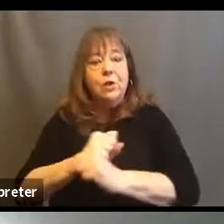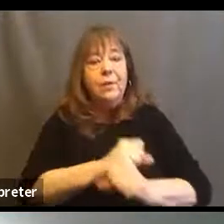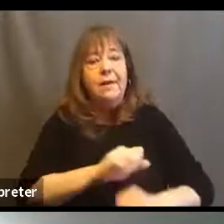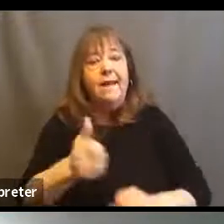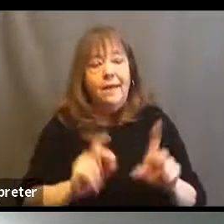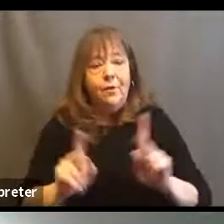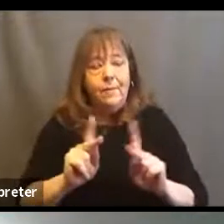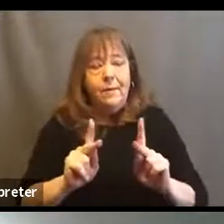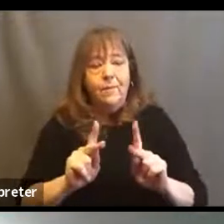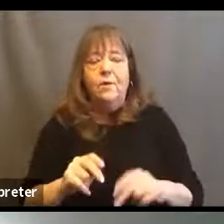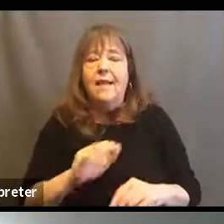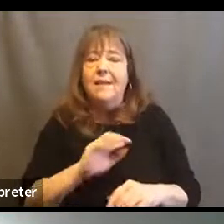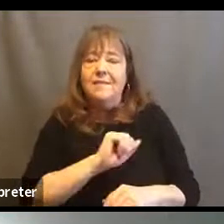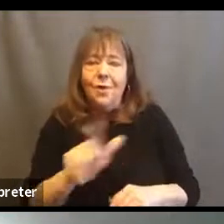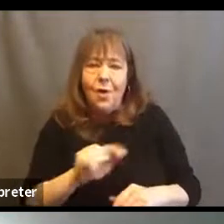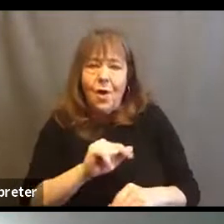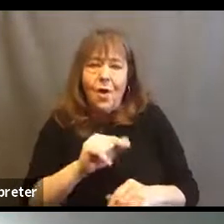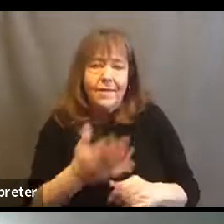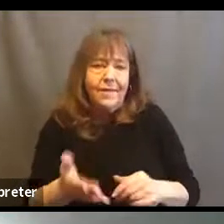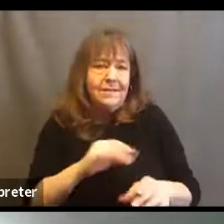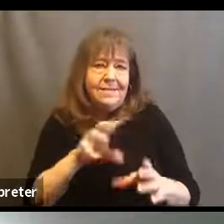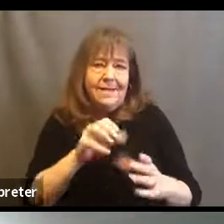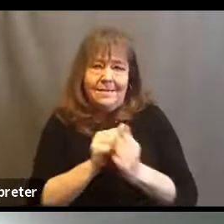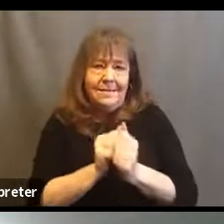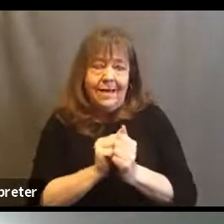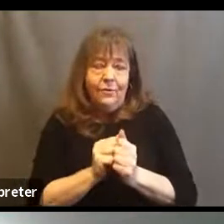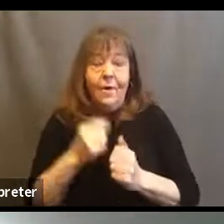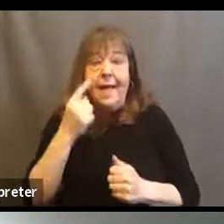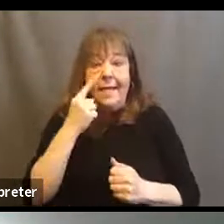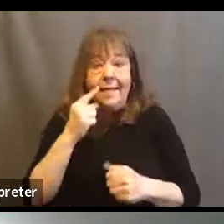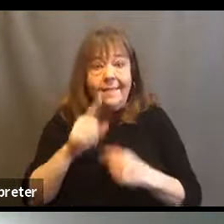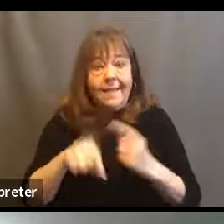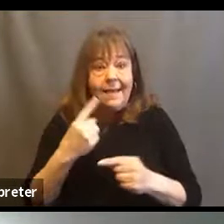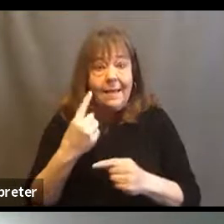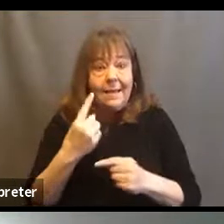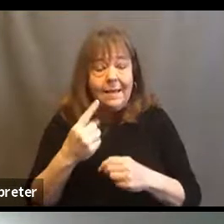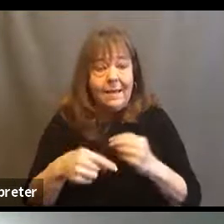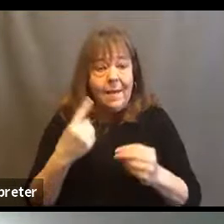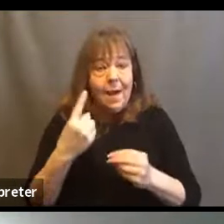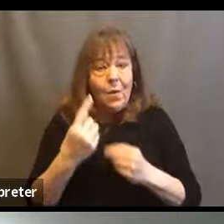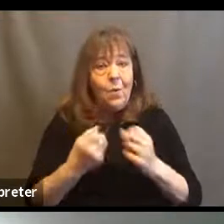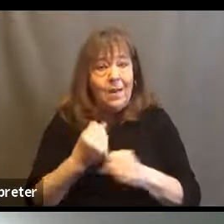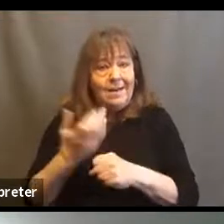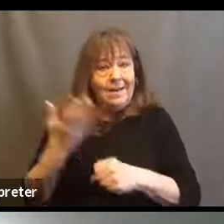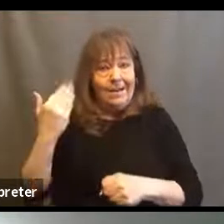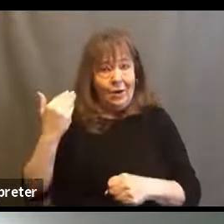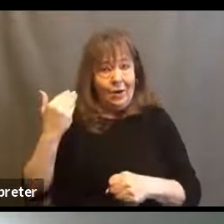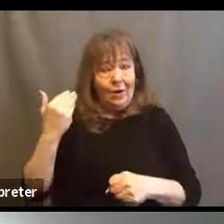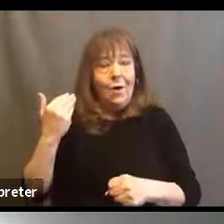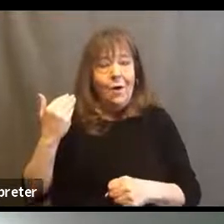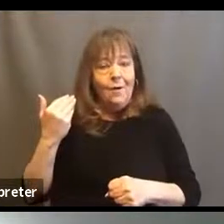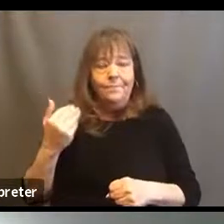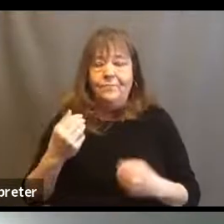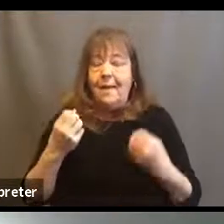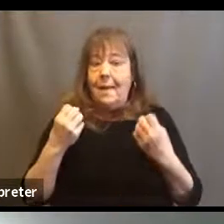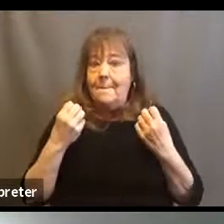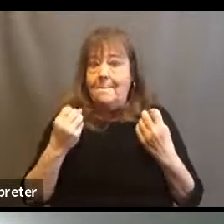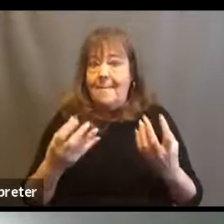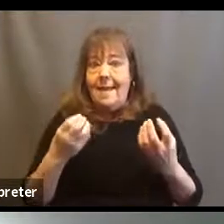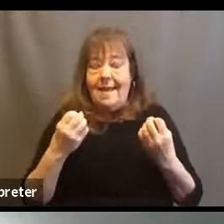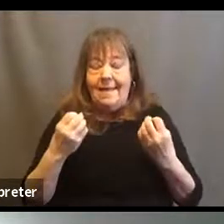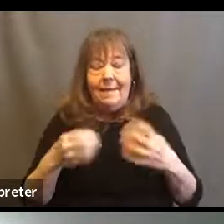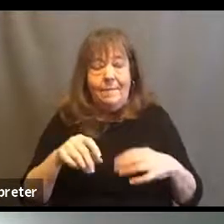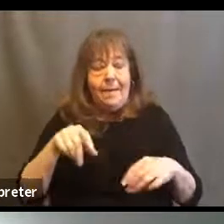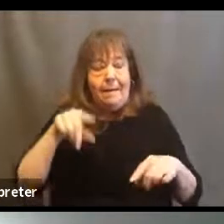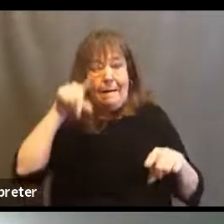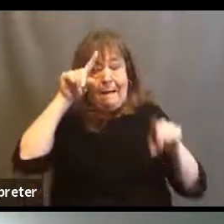where we need to be. Think about where we were a year ago, where we really had a lot of question marks. We had a lot of